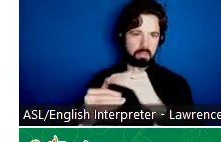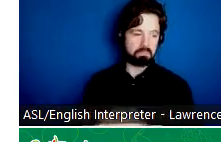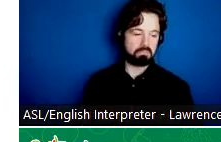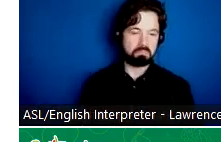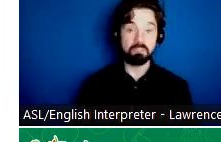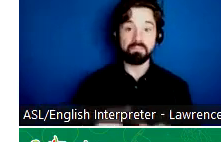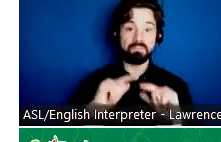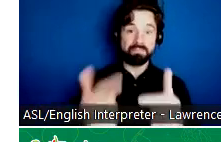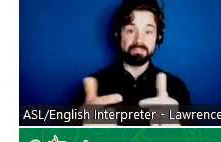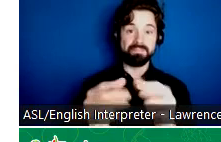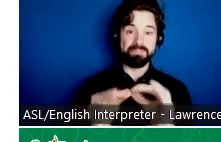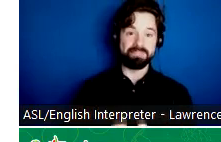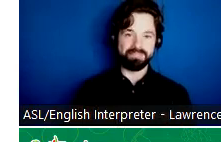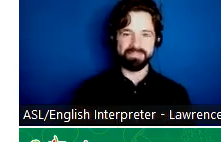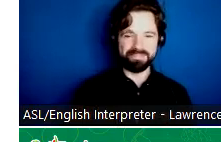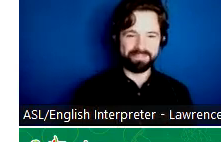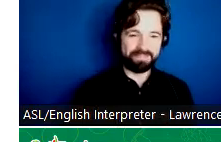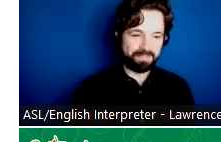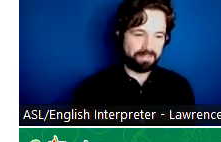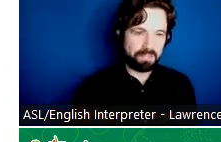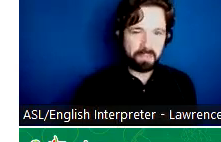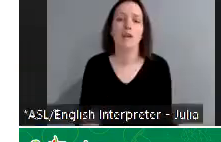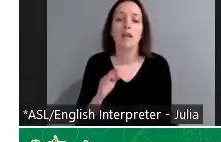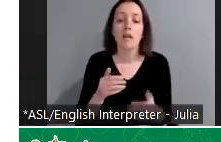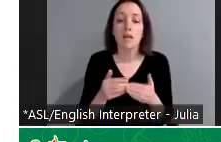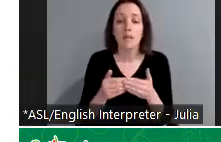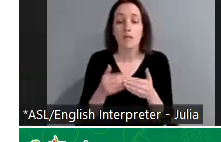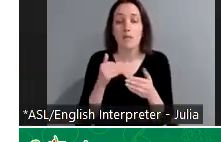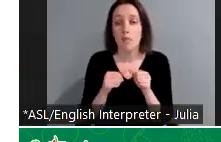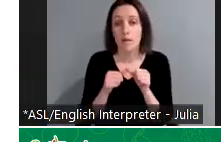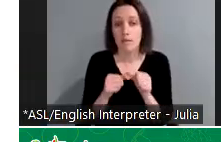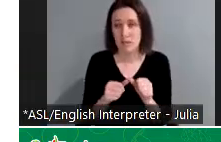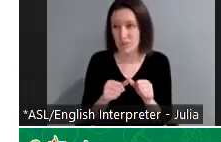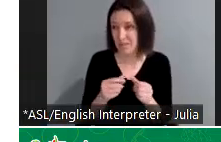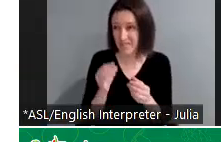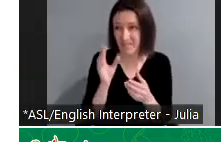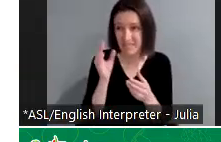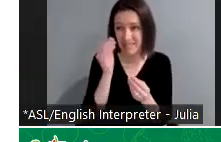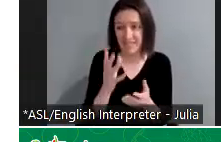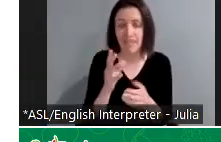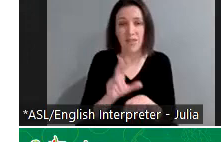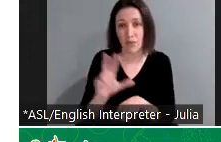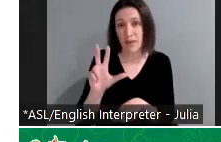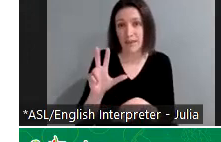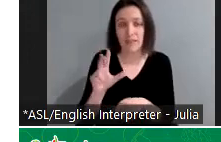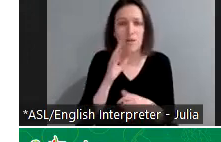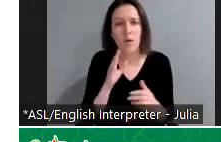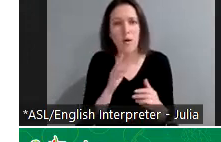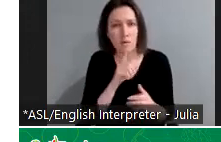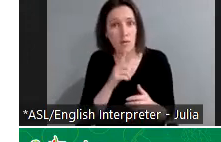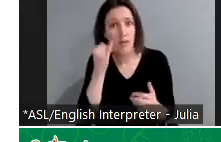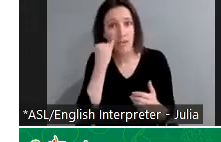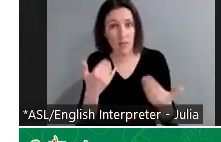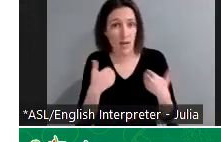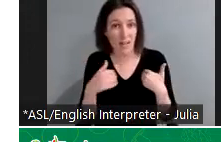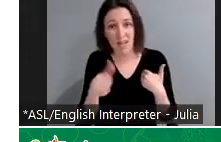Right, and before we continue, I do want to mention it is 3 o'clock, so I'm sure that if you have other meetings